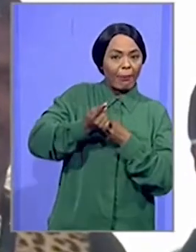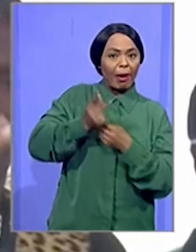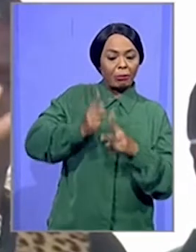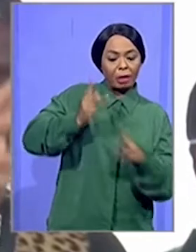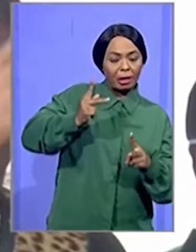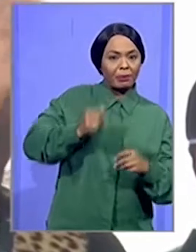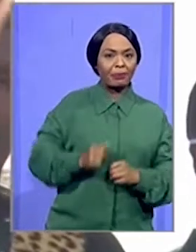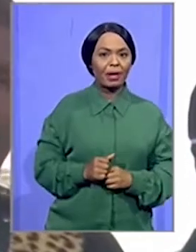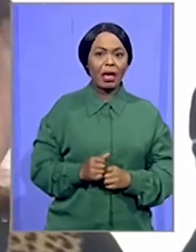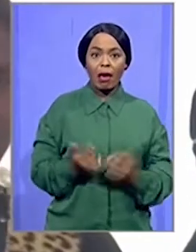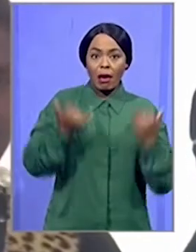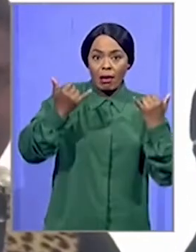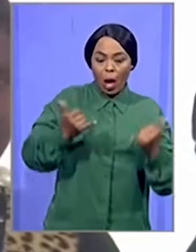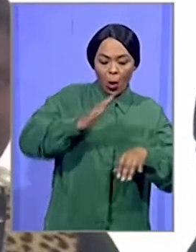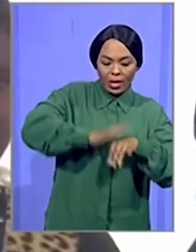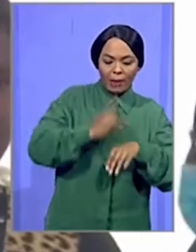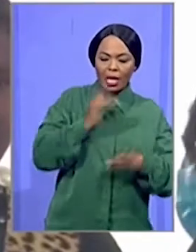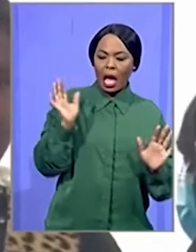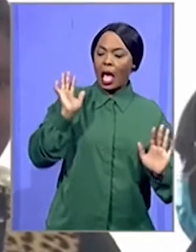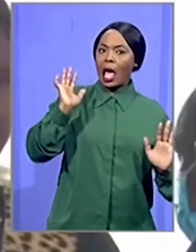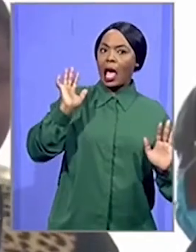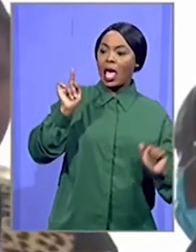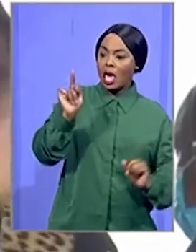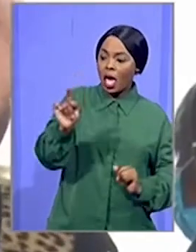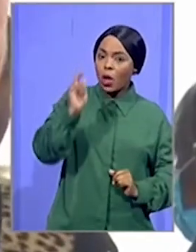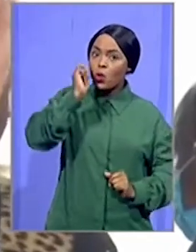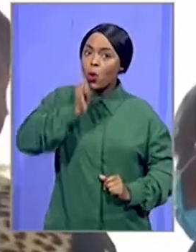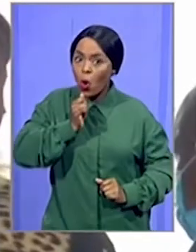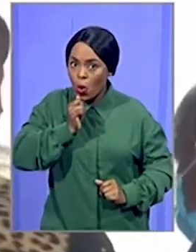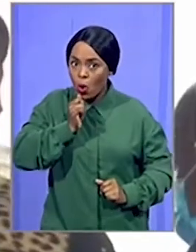Ngale nkathi-ke sengithi wendoda